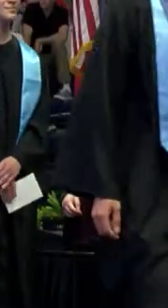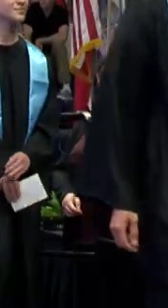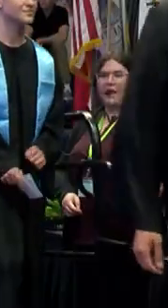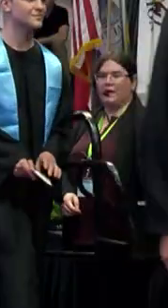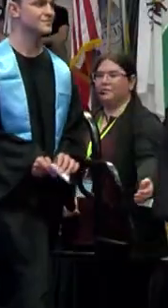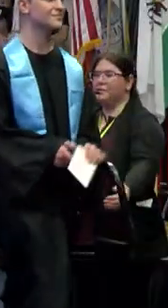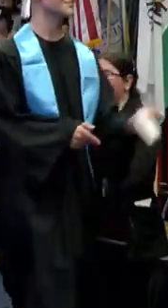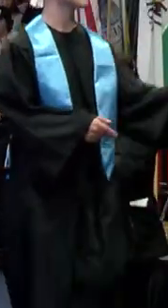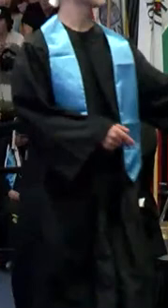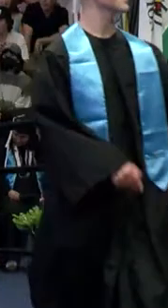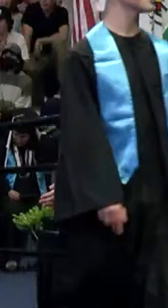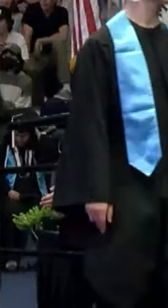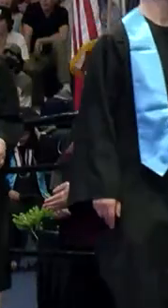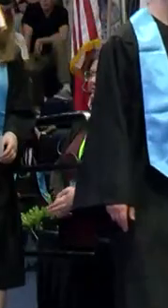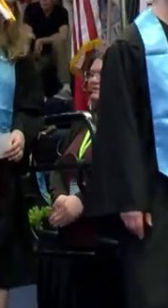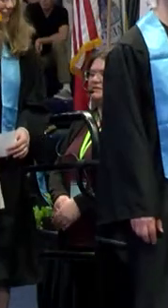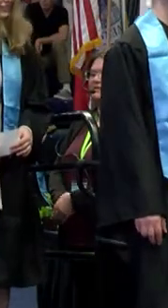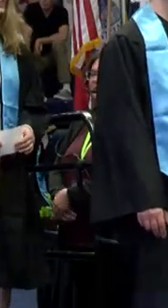Davis.